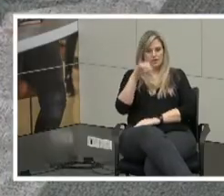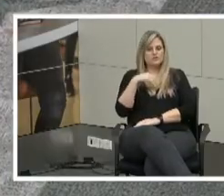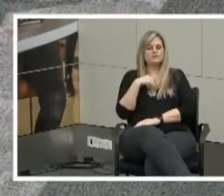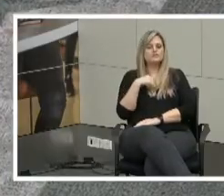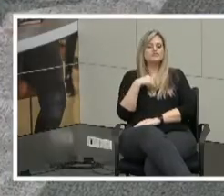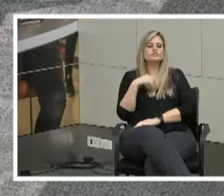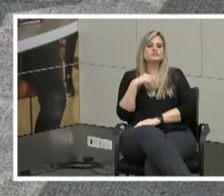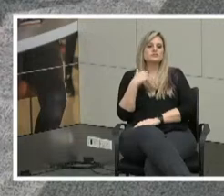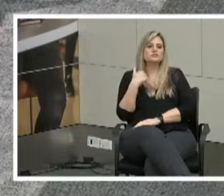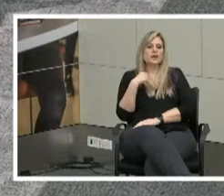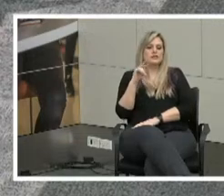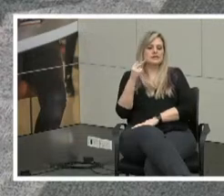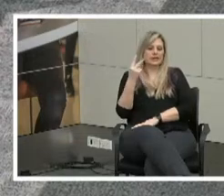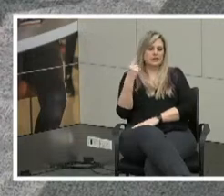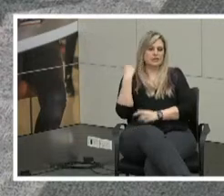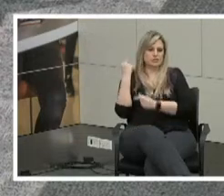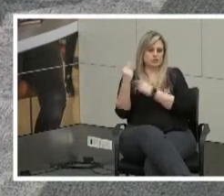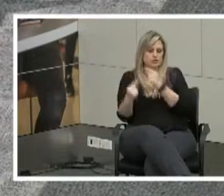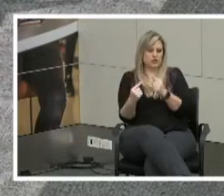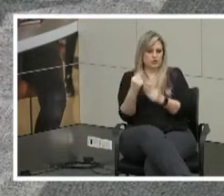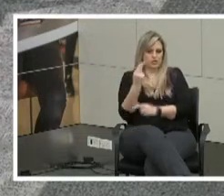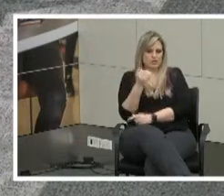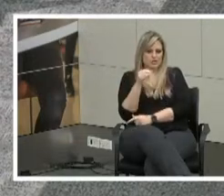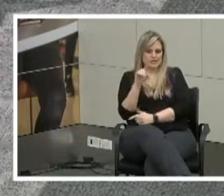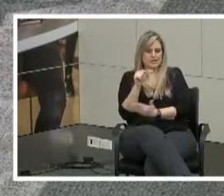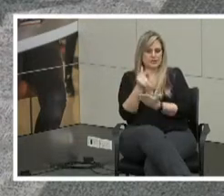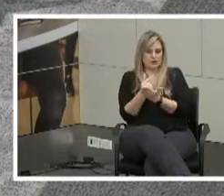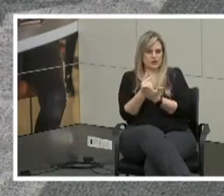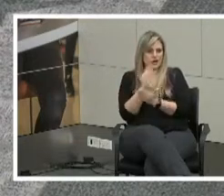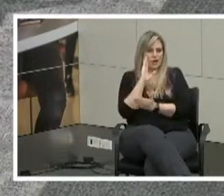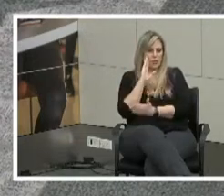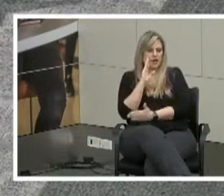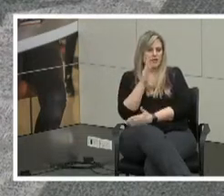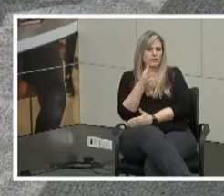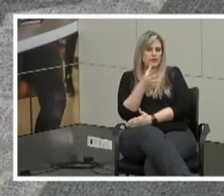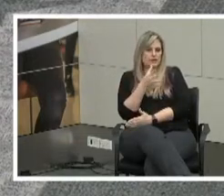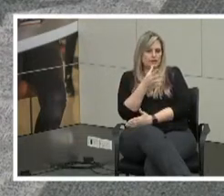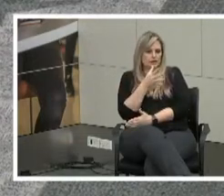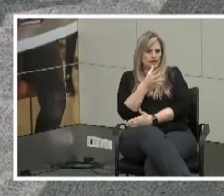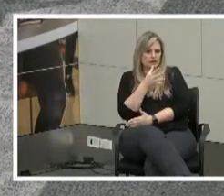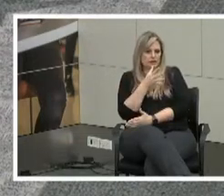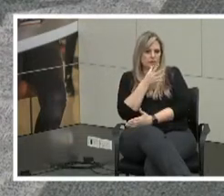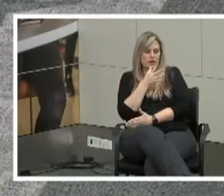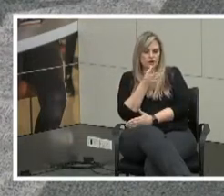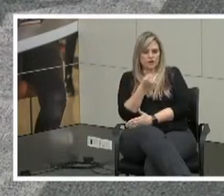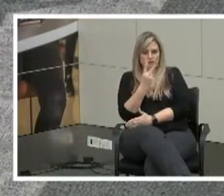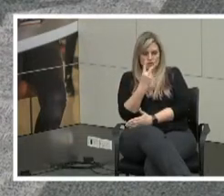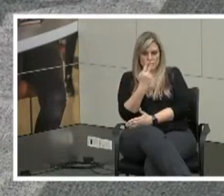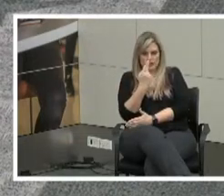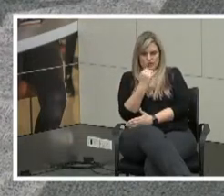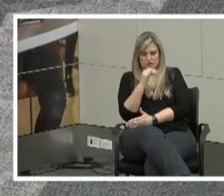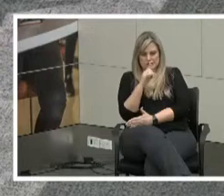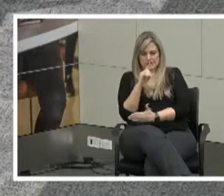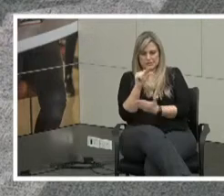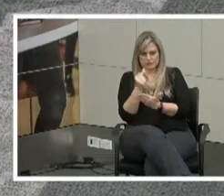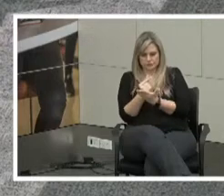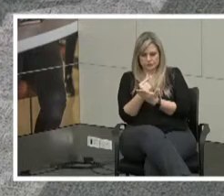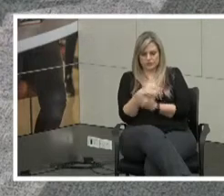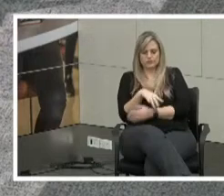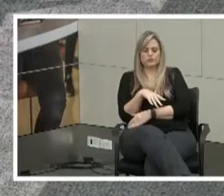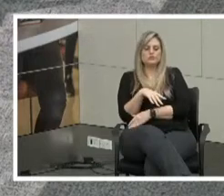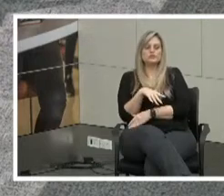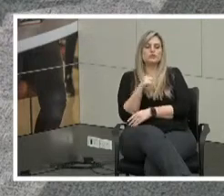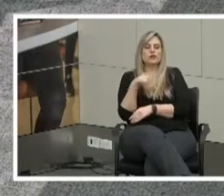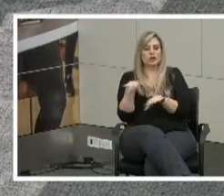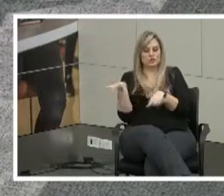pethers I'm a second generation HISD graduate and will be the parent of two HISD graduates now when y'all took